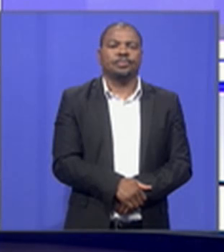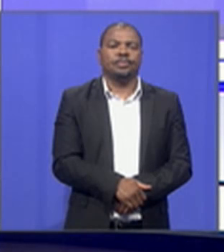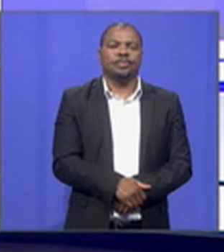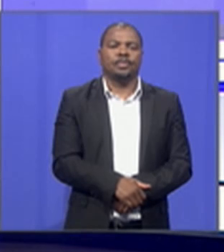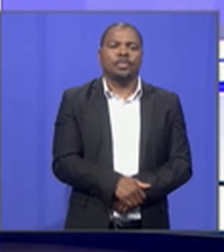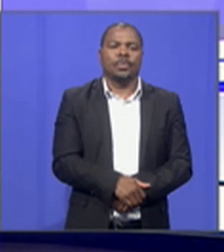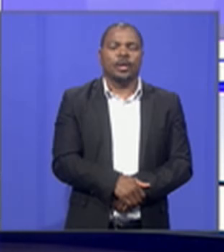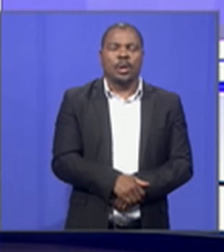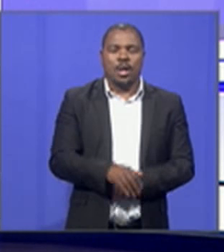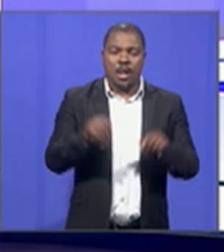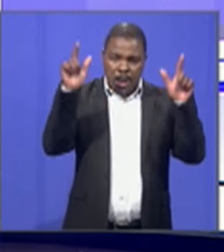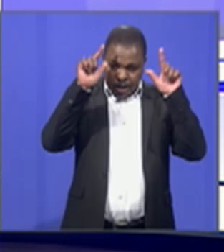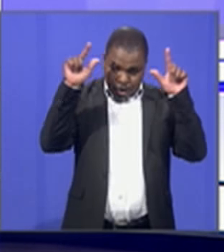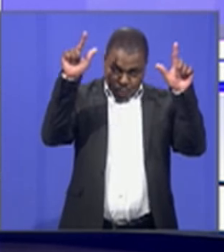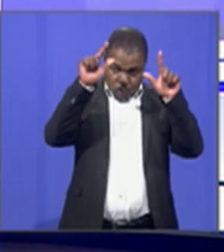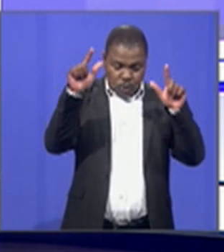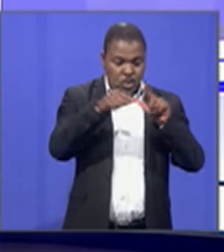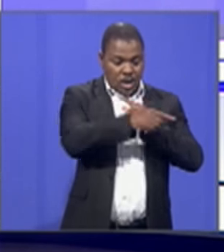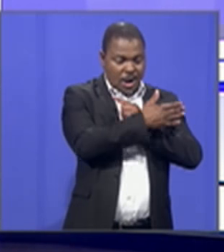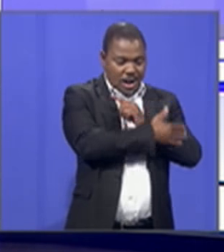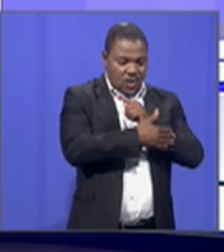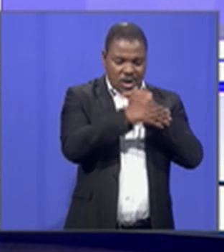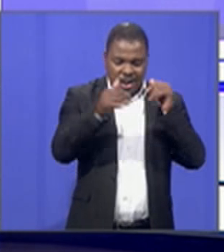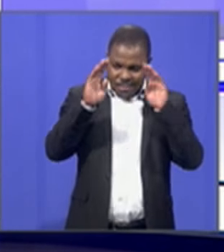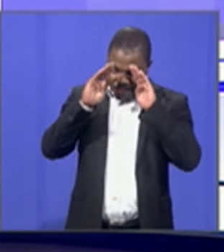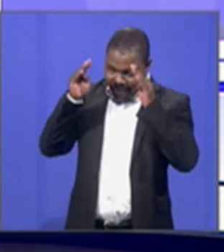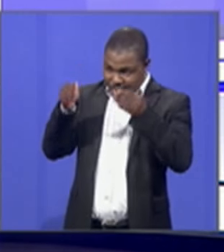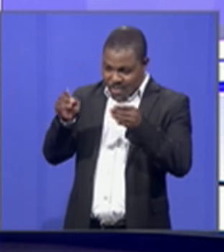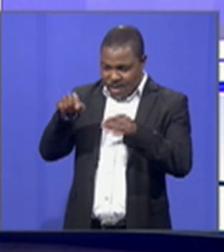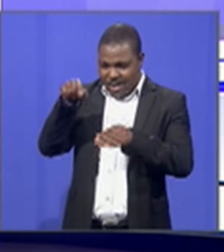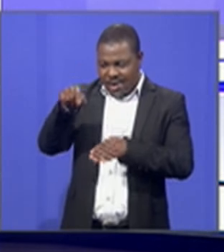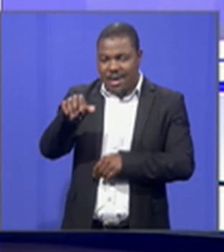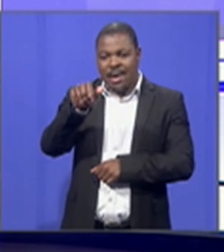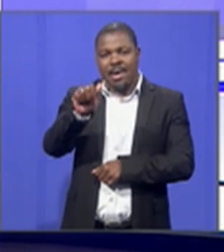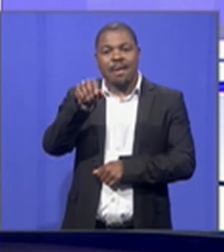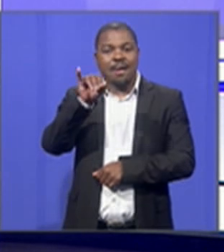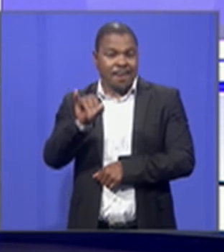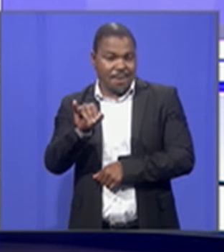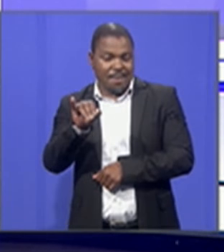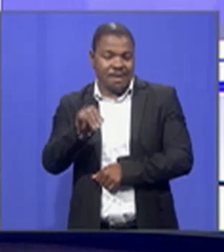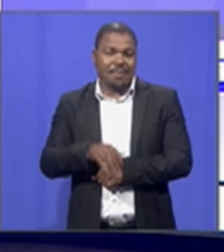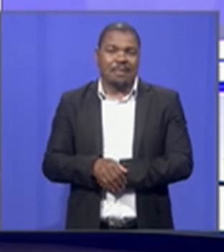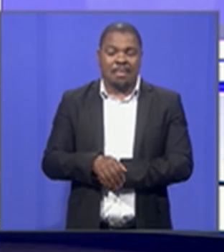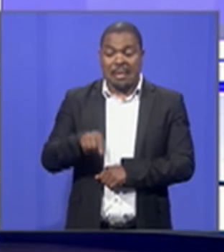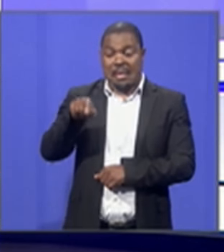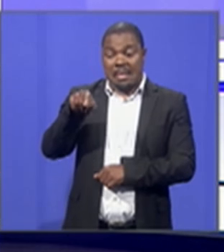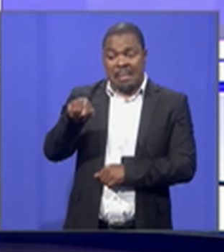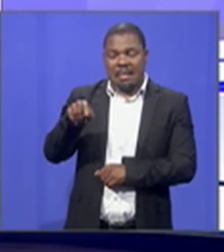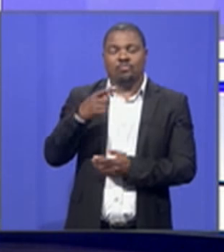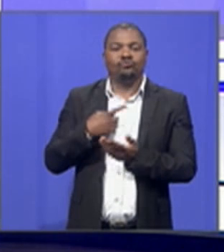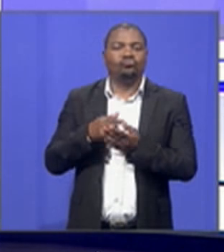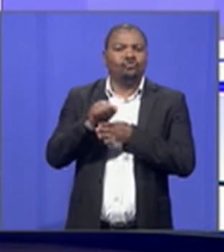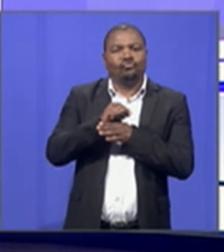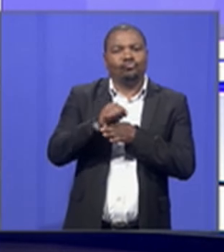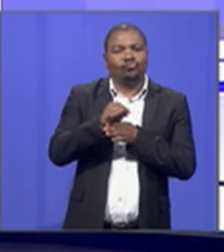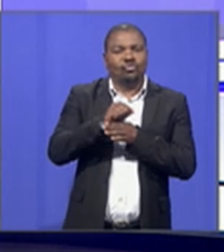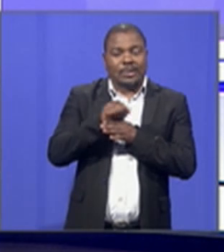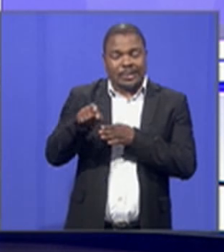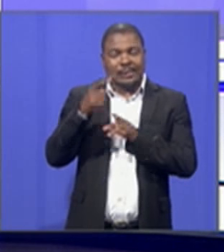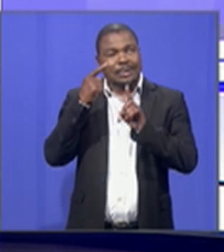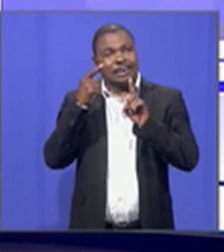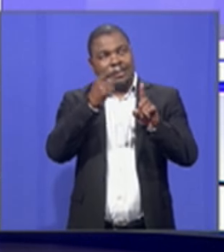Naga ya Lesotho tšea kgato ya go bea šedi ya yona go mahlajana a maitirelo goba artificial intelligence go swere tlhahlo yeo e nepilego go